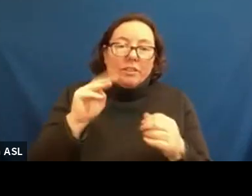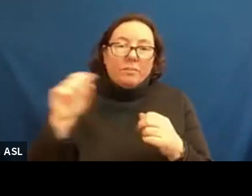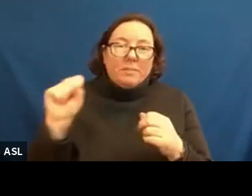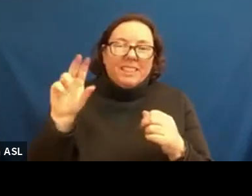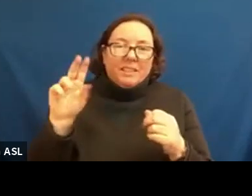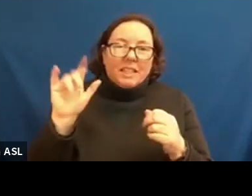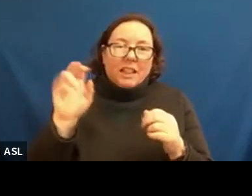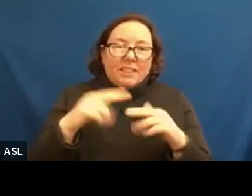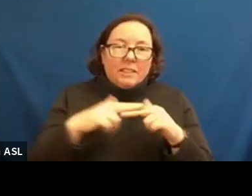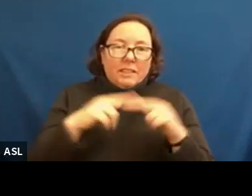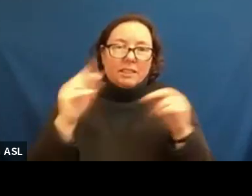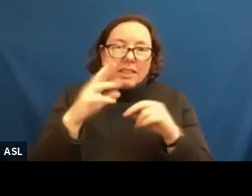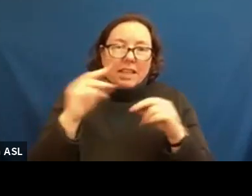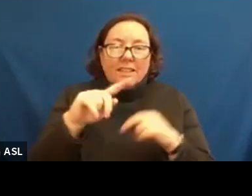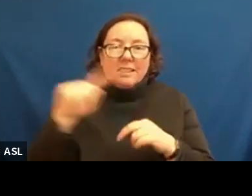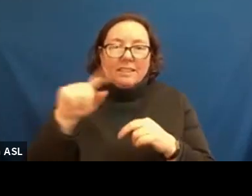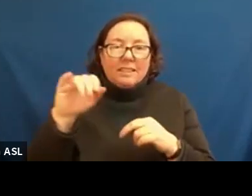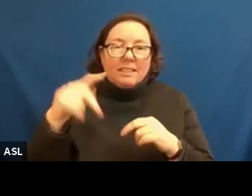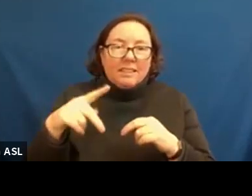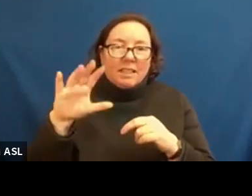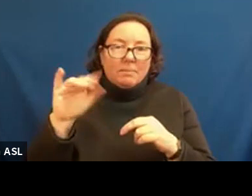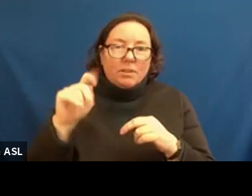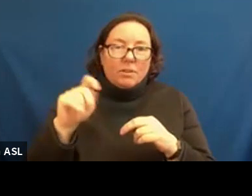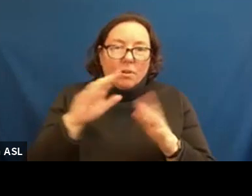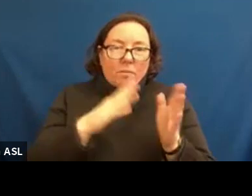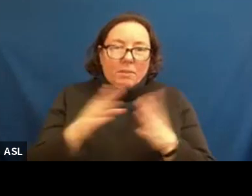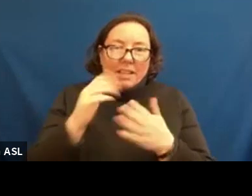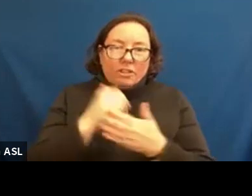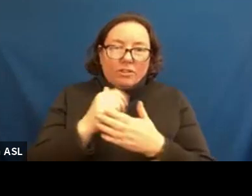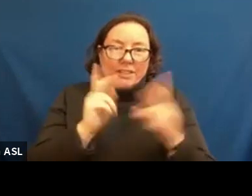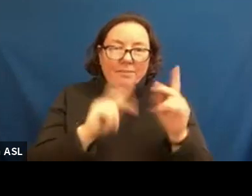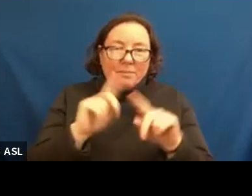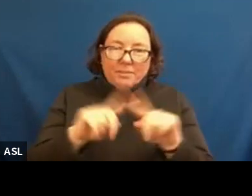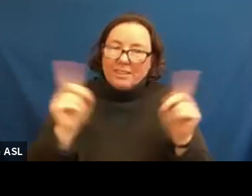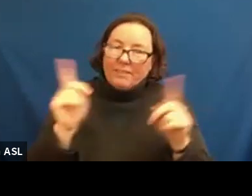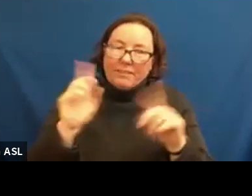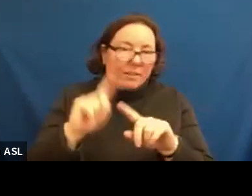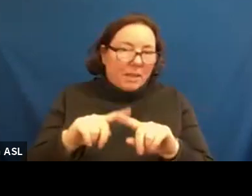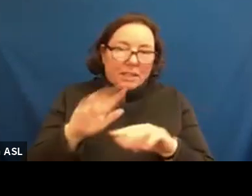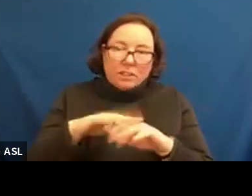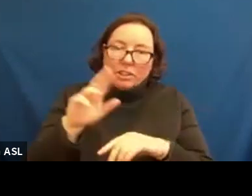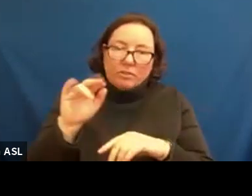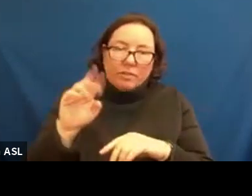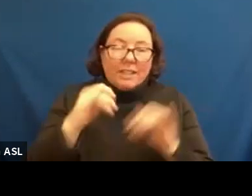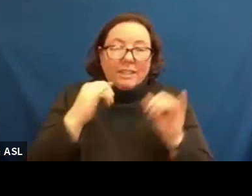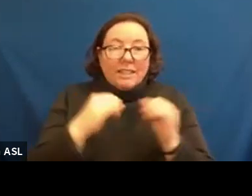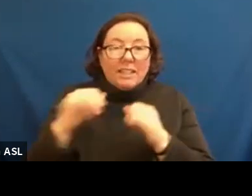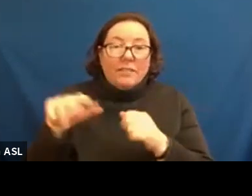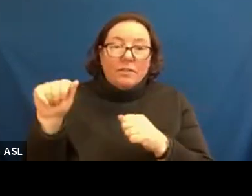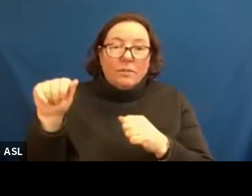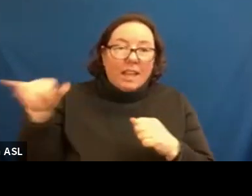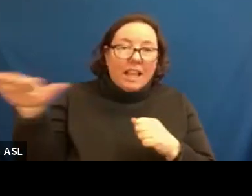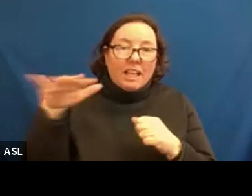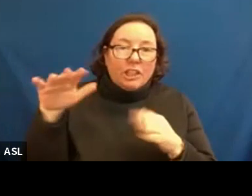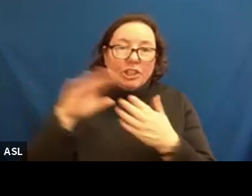now, the zip code plan does treat individual students differently based on their race. Individual Asian students in predominantly Asian